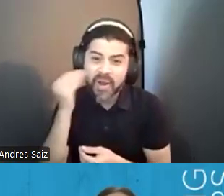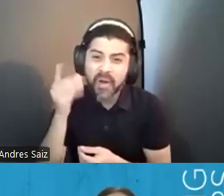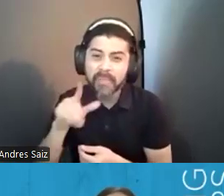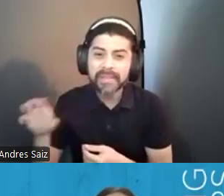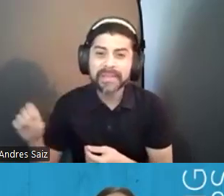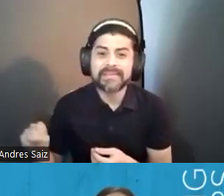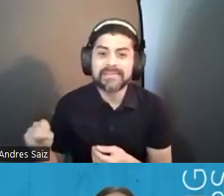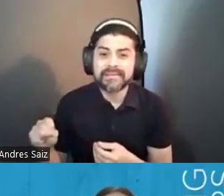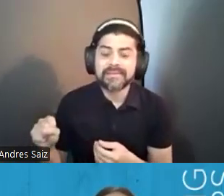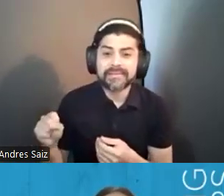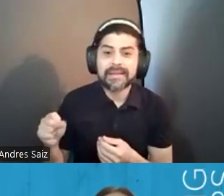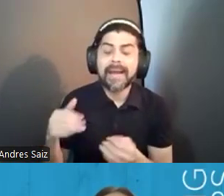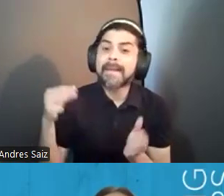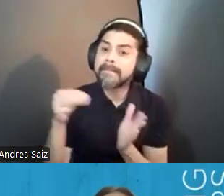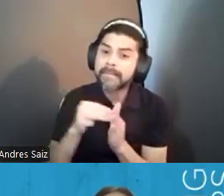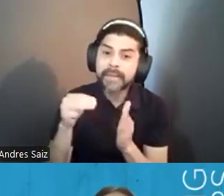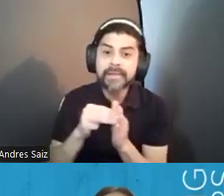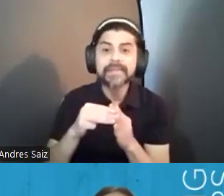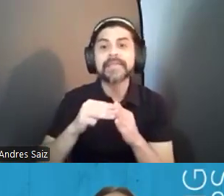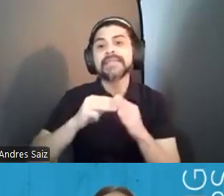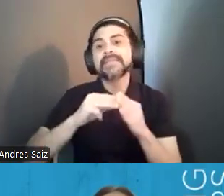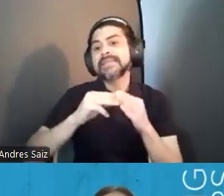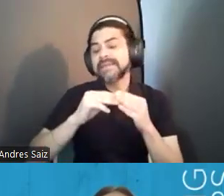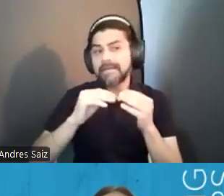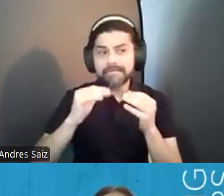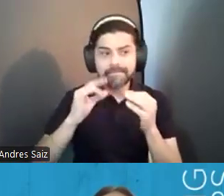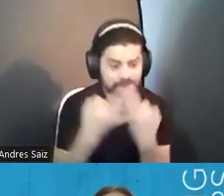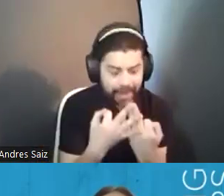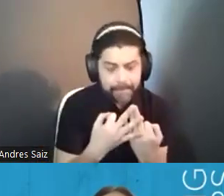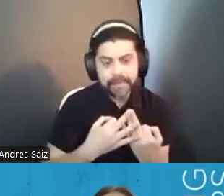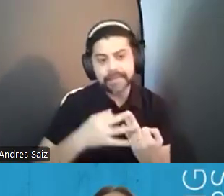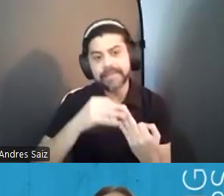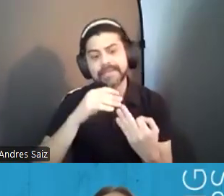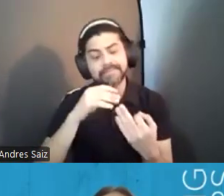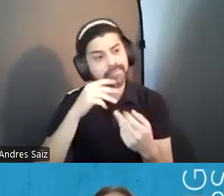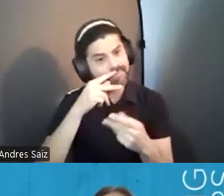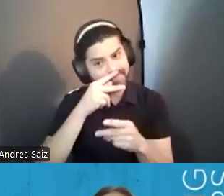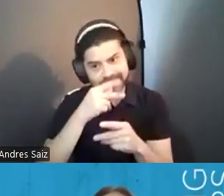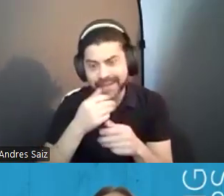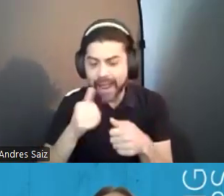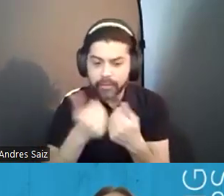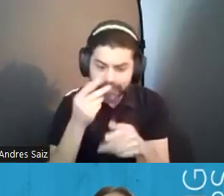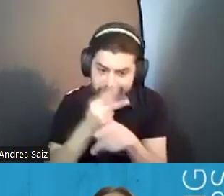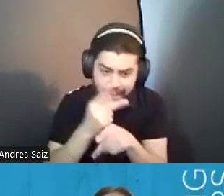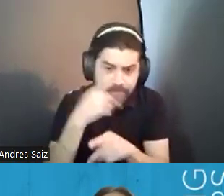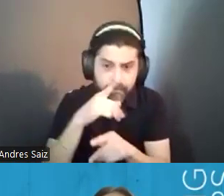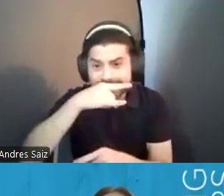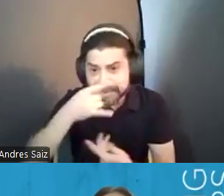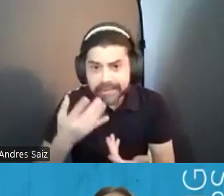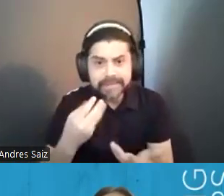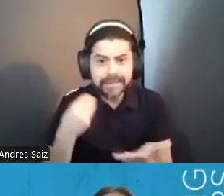Millions of Californians and their family members are struggling with the cost of long-term care, and not having